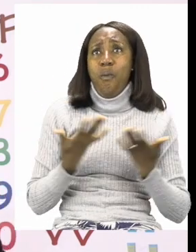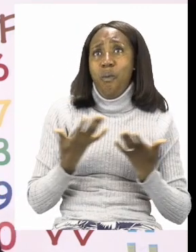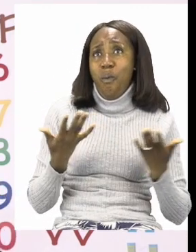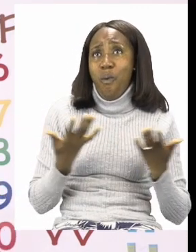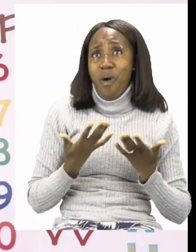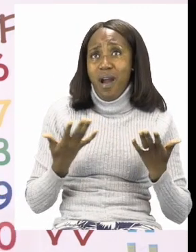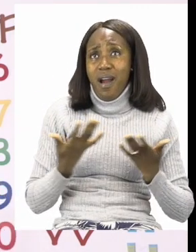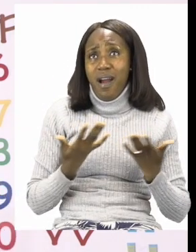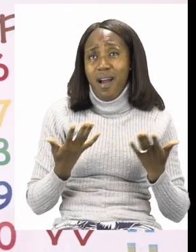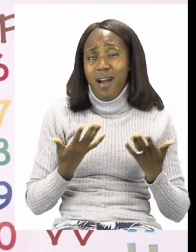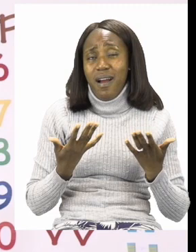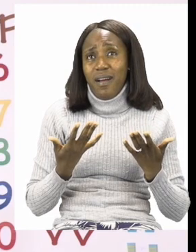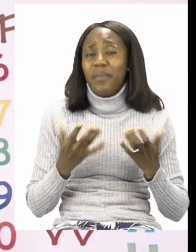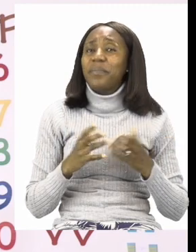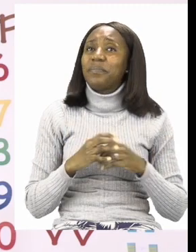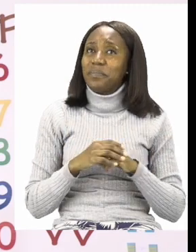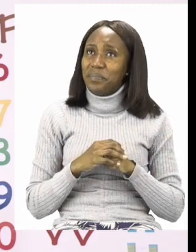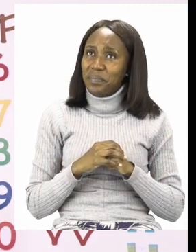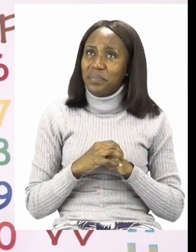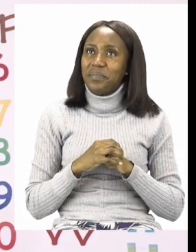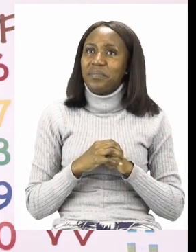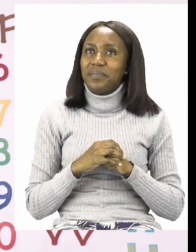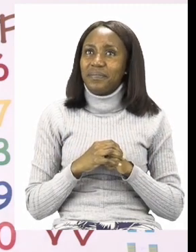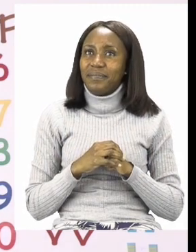is still missing.